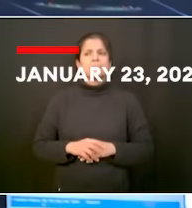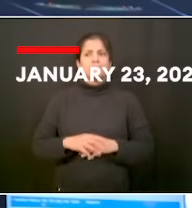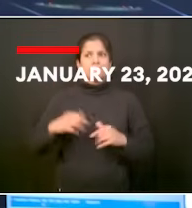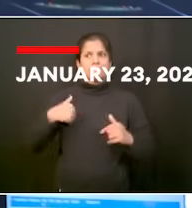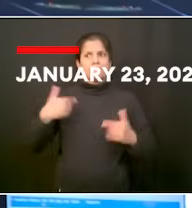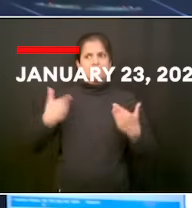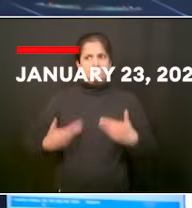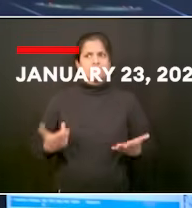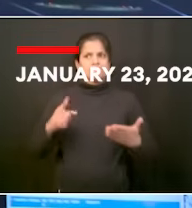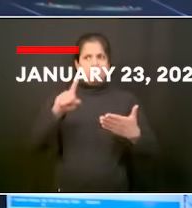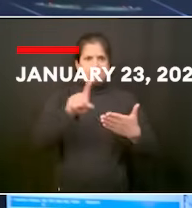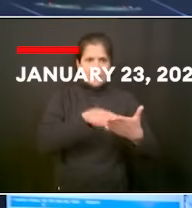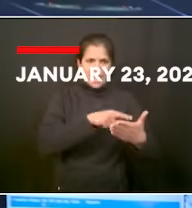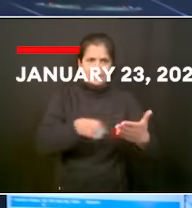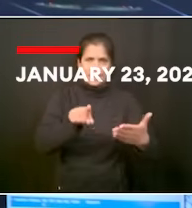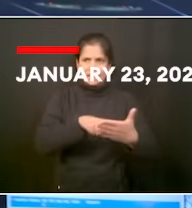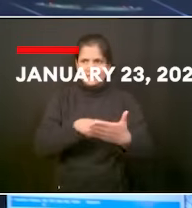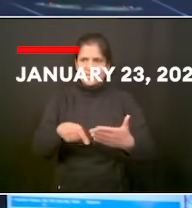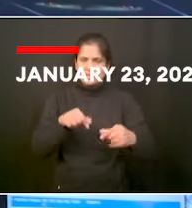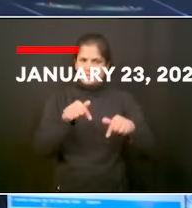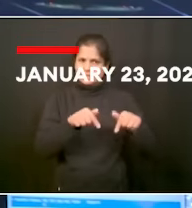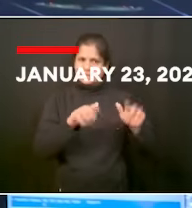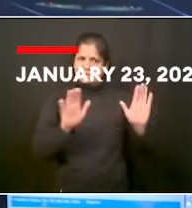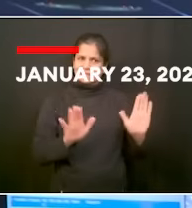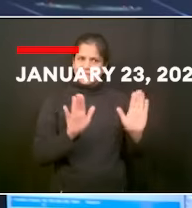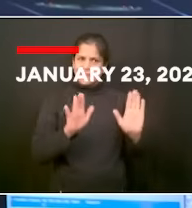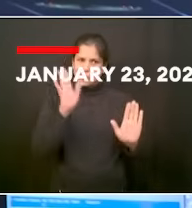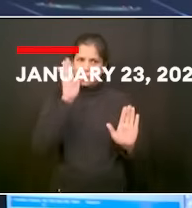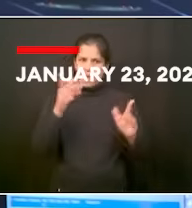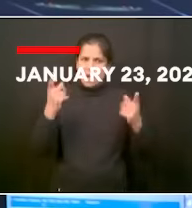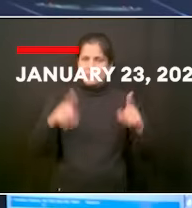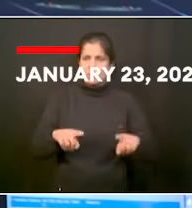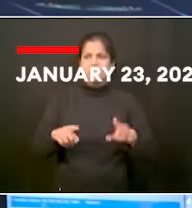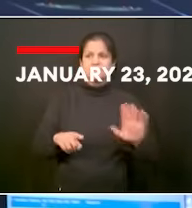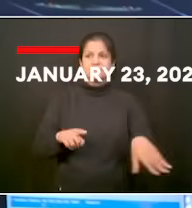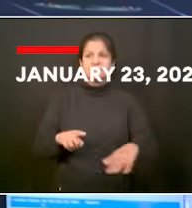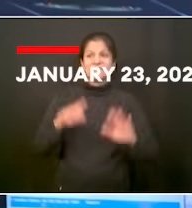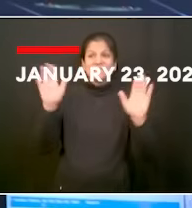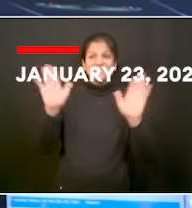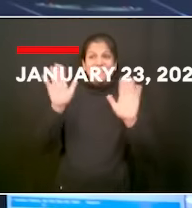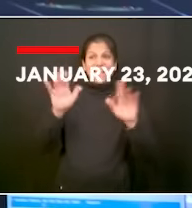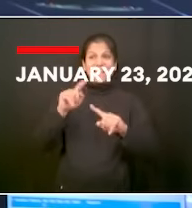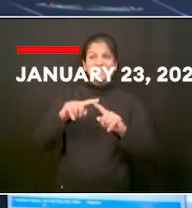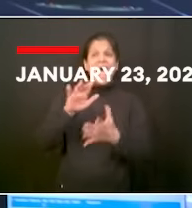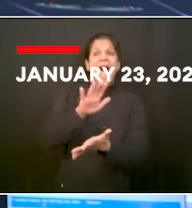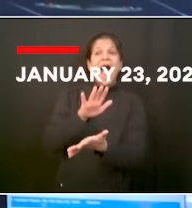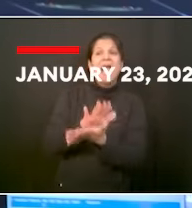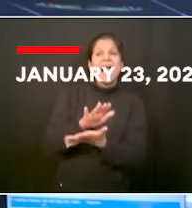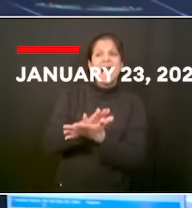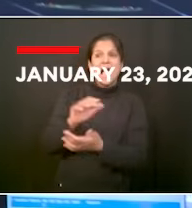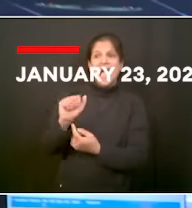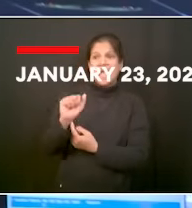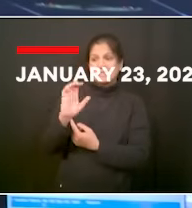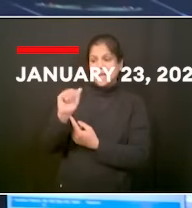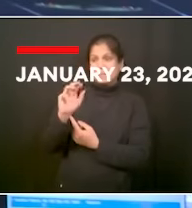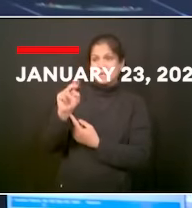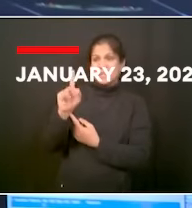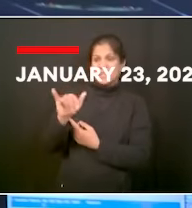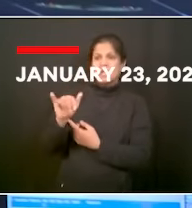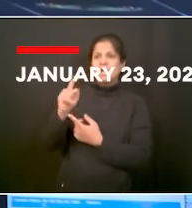well as any Sunday academies. So I want to thank you all for your